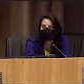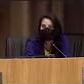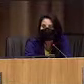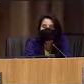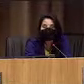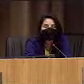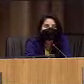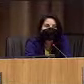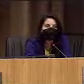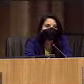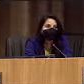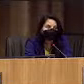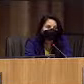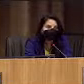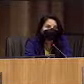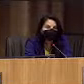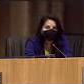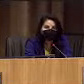than